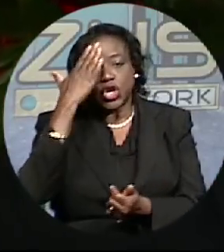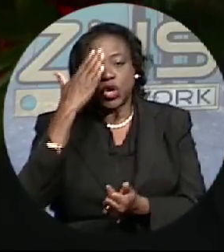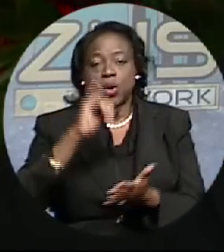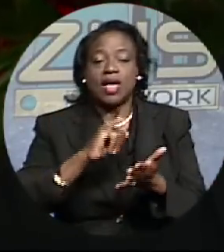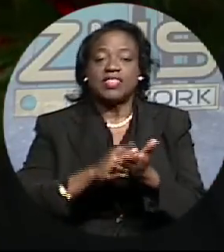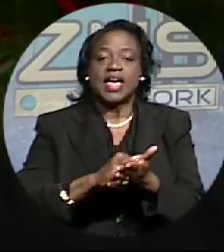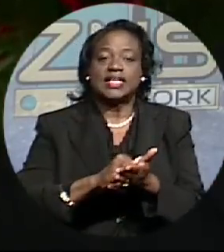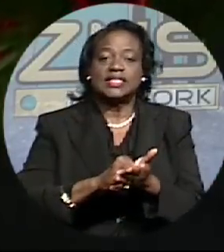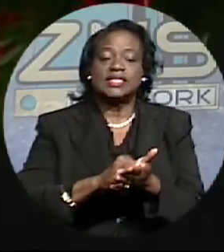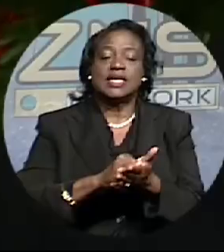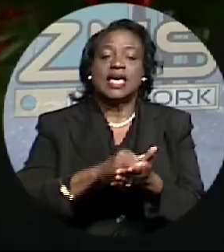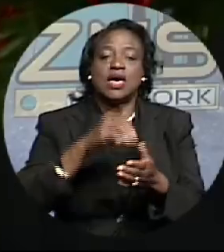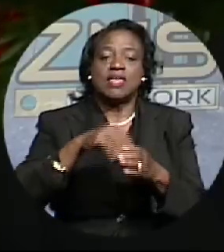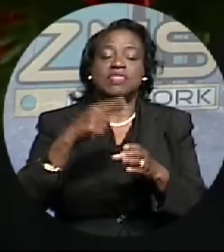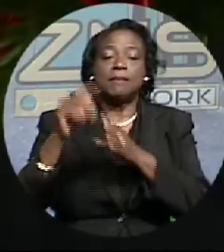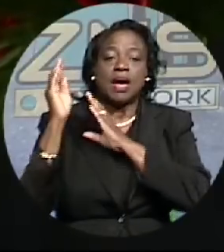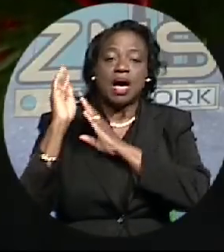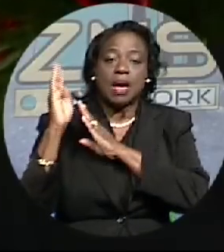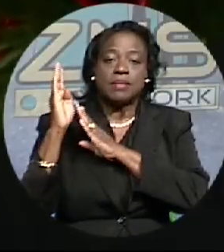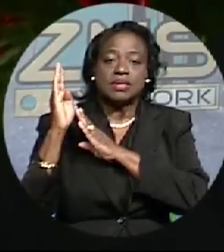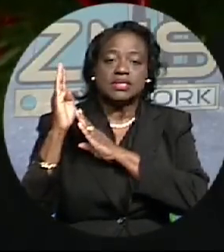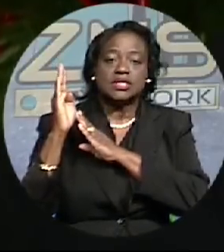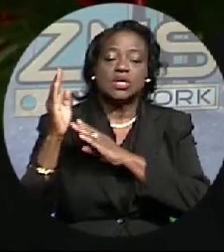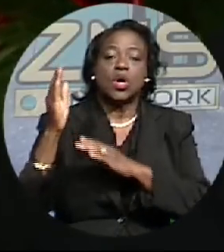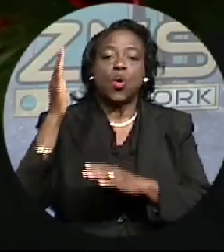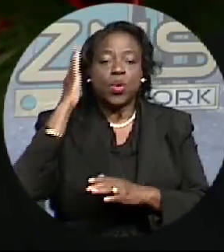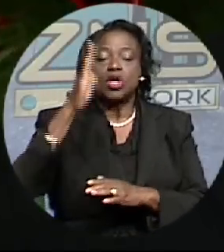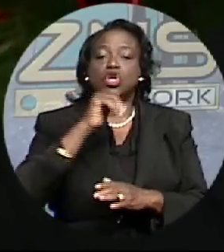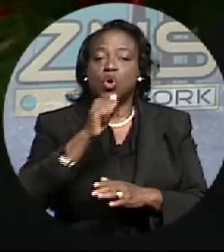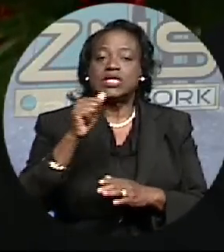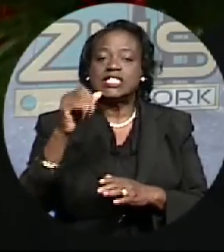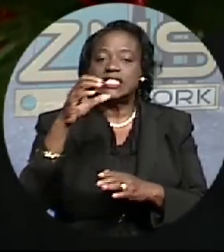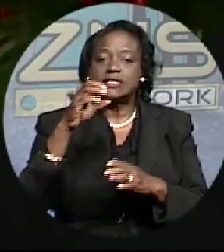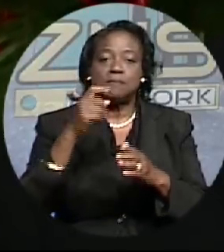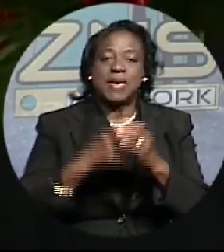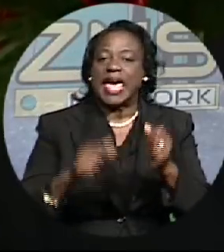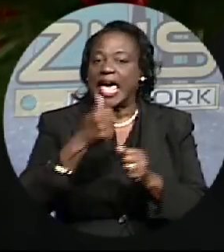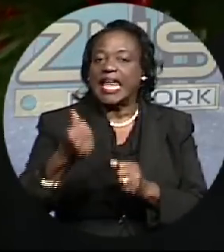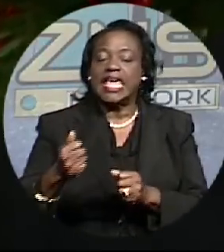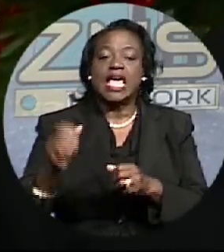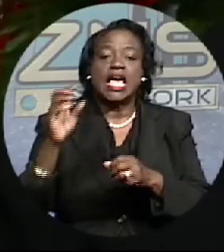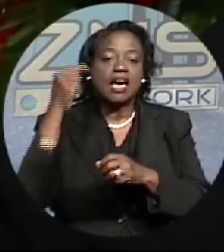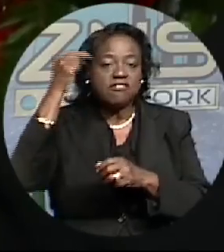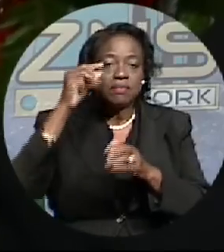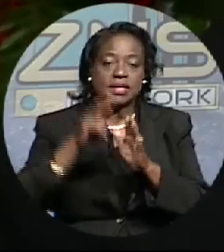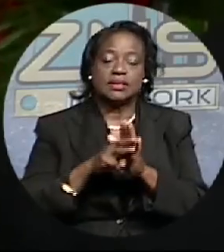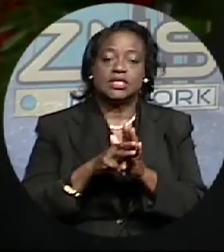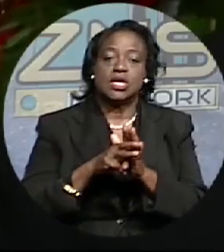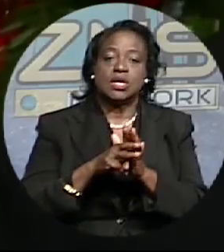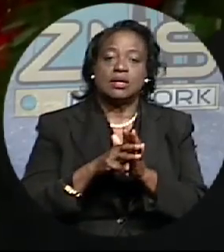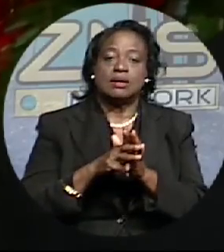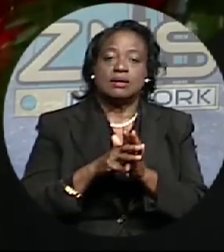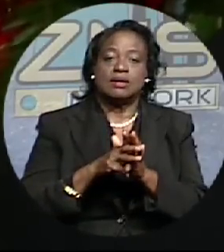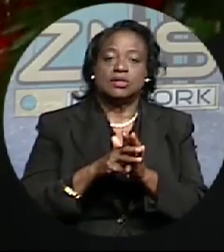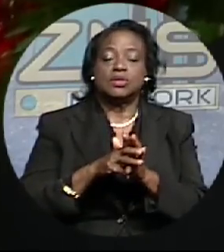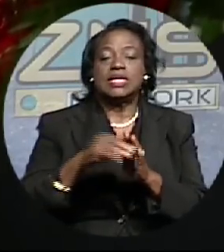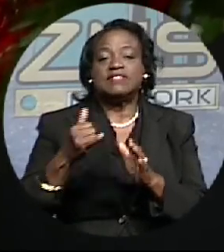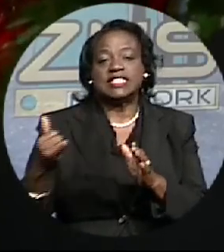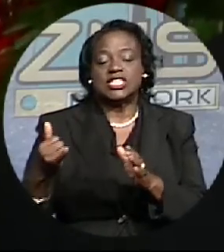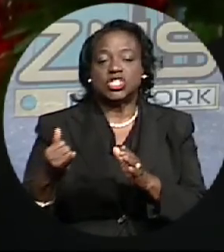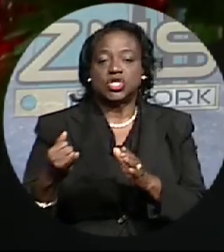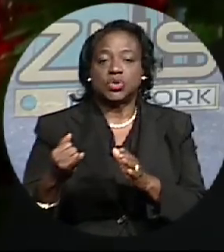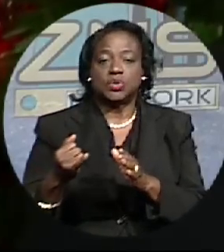that the government of the Bahamas will not spare any effort to address this issue, including what has never happened